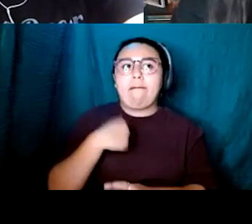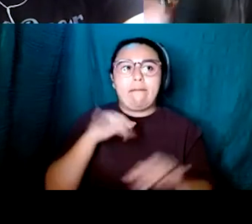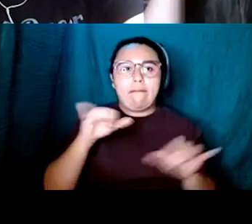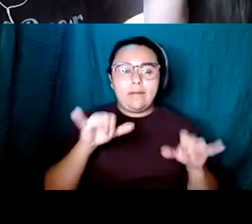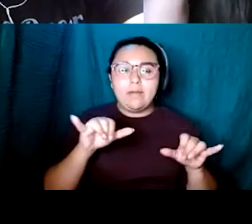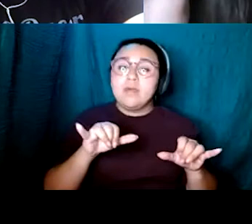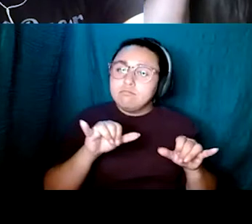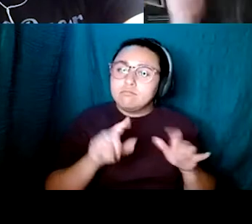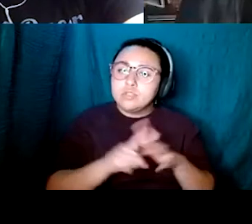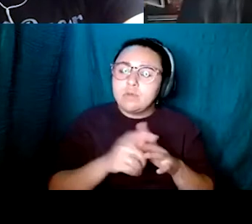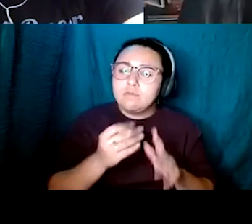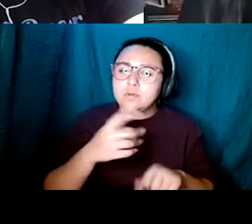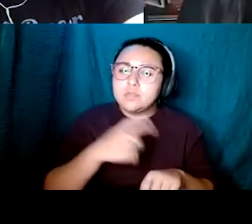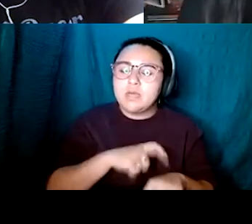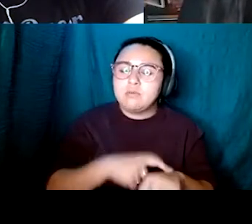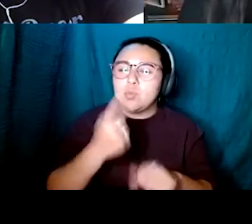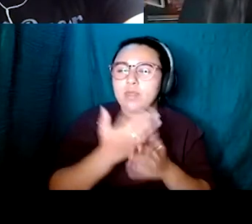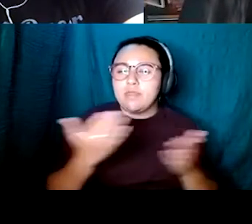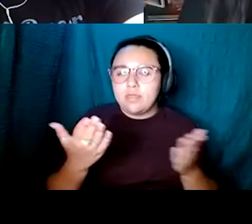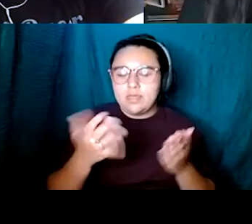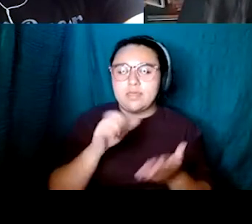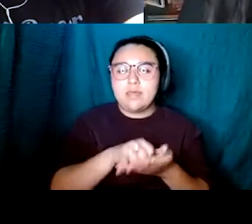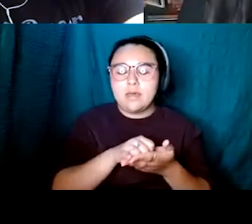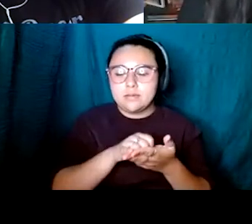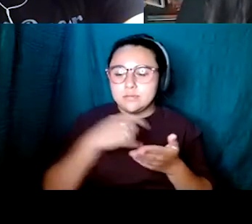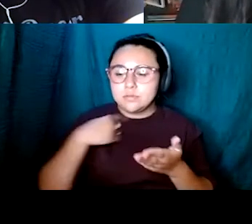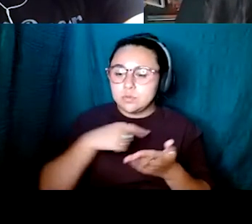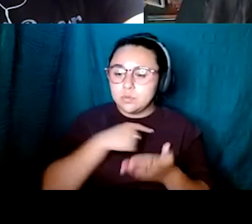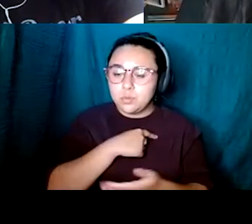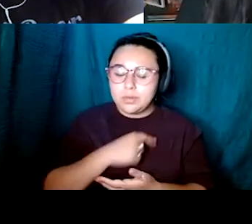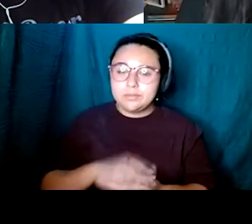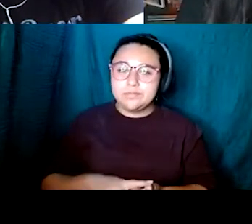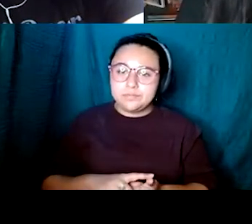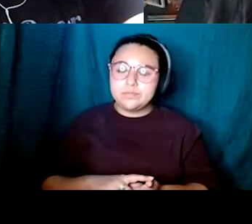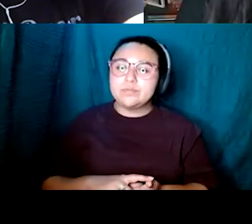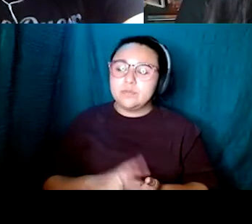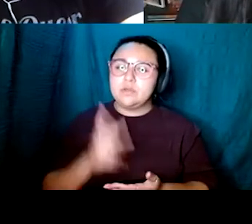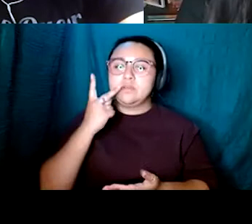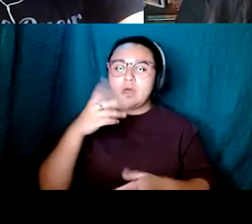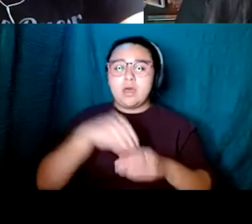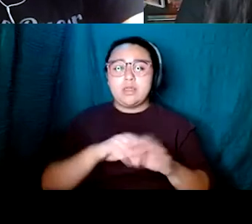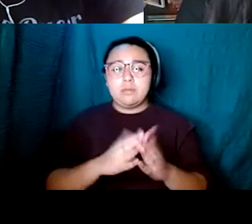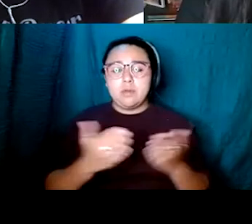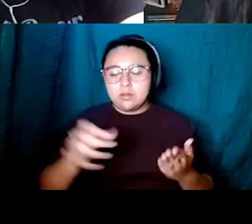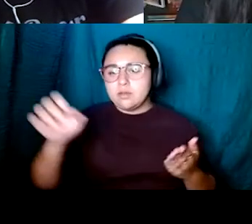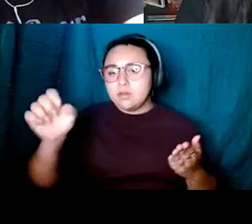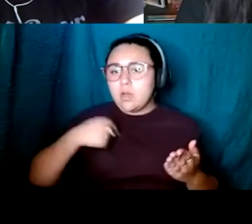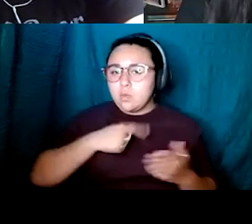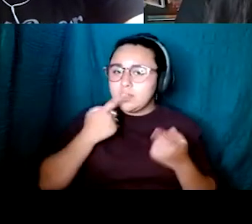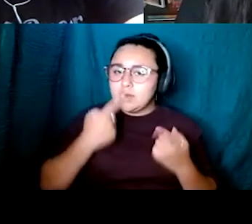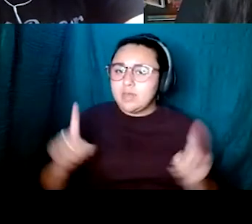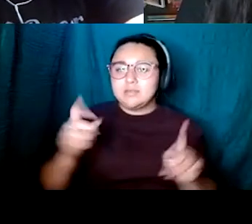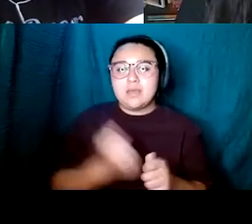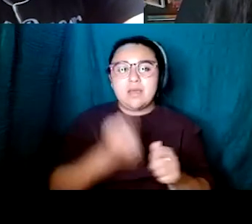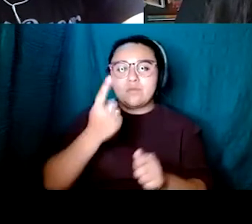Because one of the things that we came across in this book is that, yeah, when we announced it, everybody was